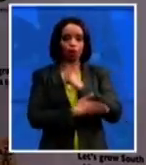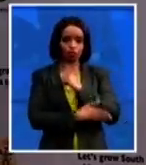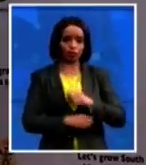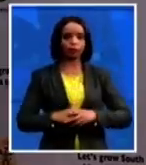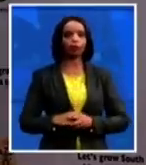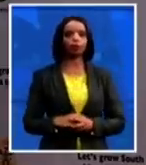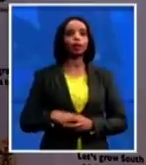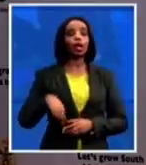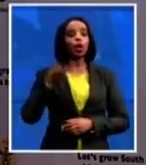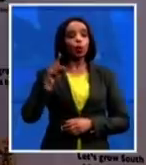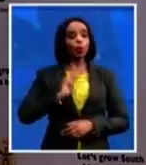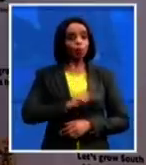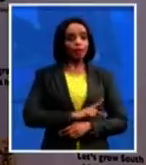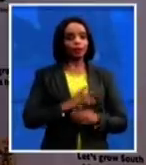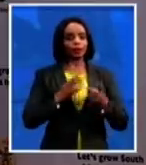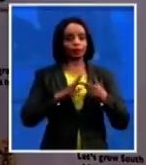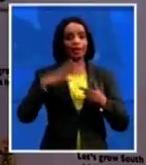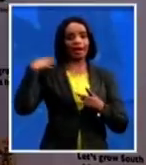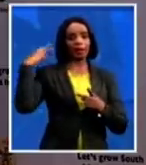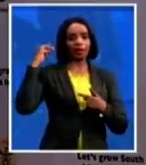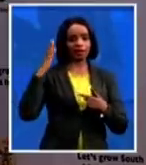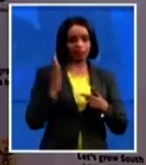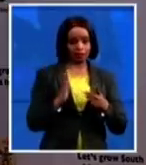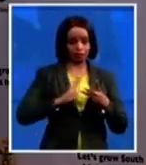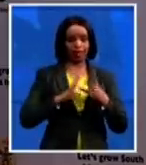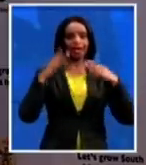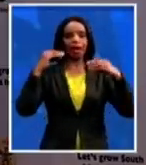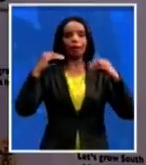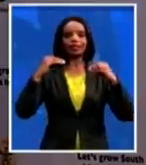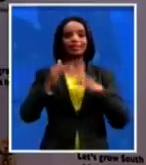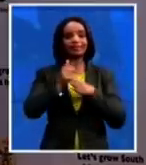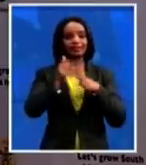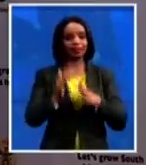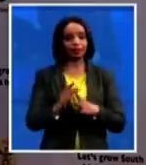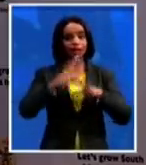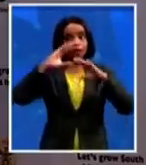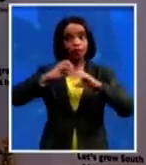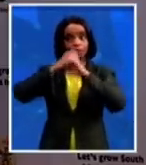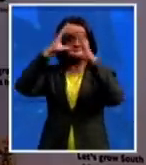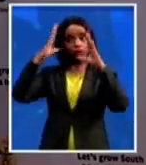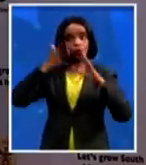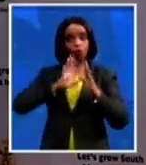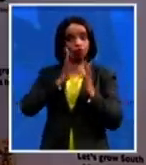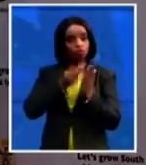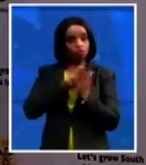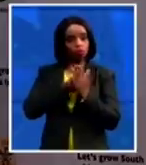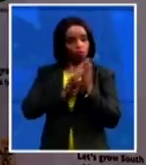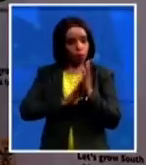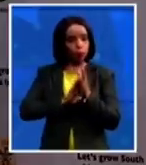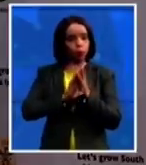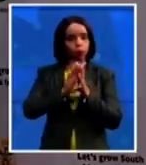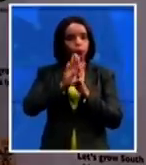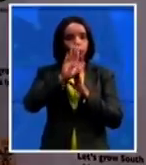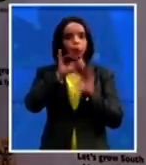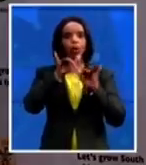view to grow economic relations and people-to-people interaction between South Africa and Nigeria, Cote d'Ivoire, Ghana,